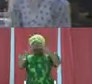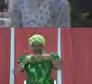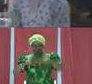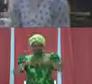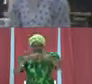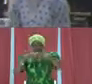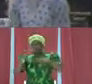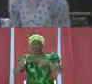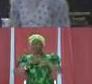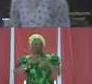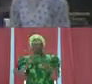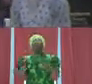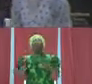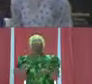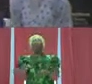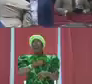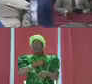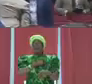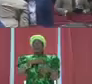Breathe on our body,